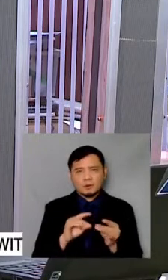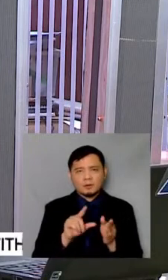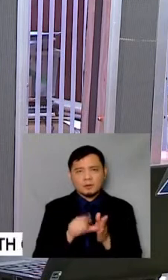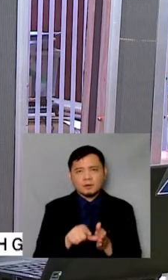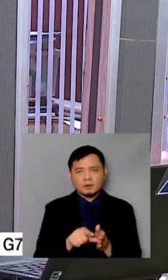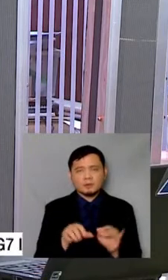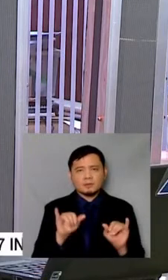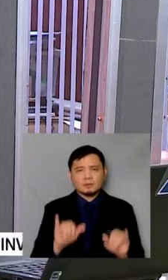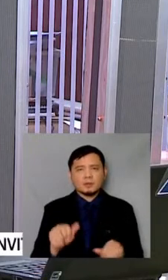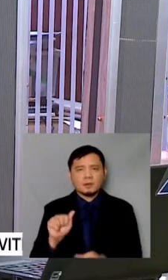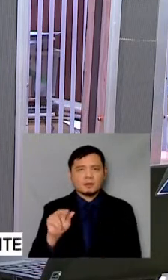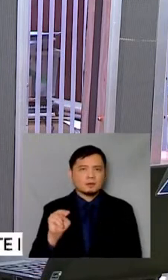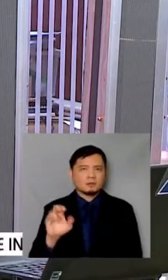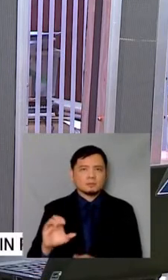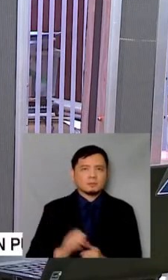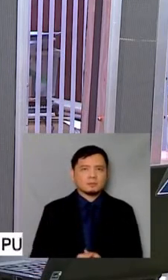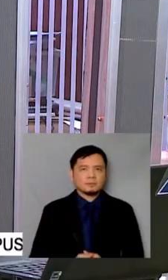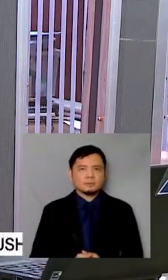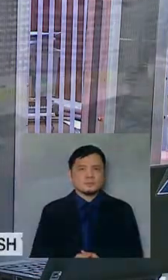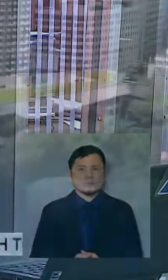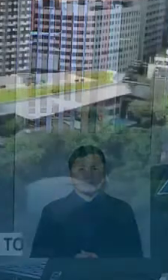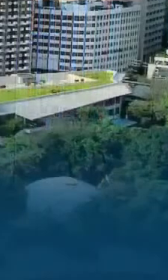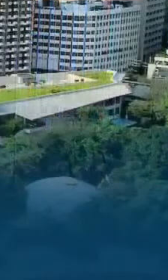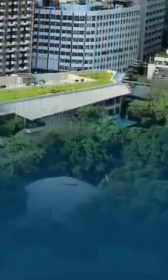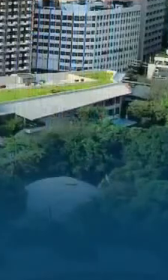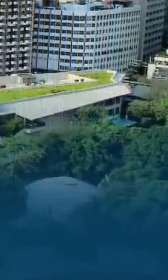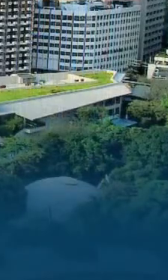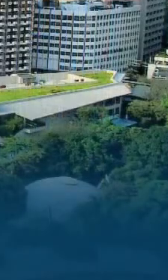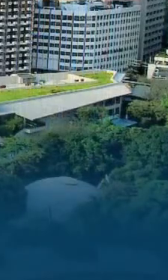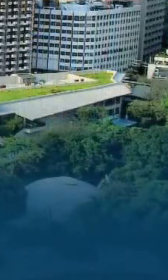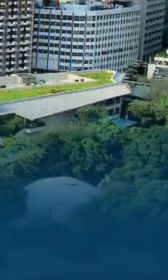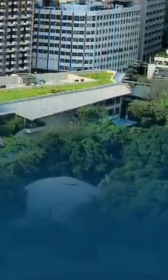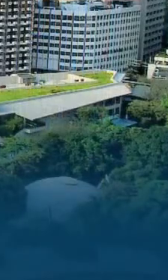when Dateline Philippines returns. Stay with us.